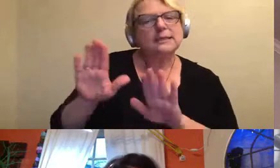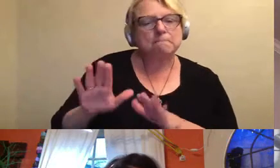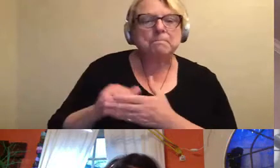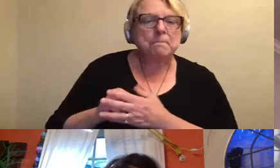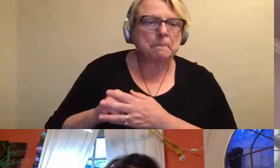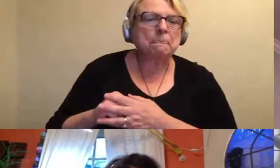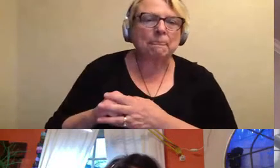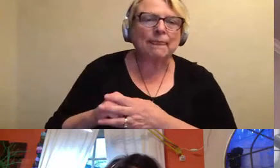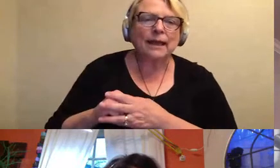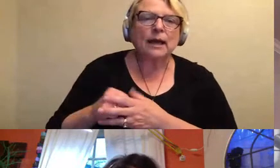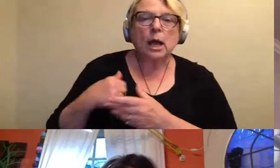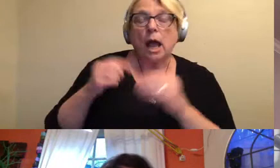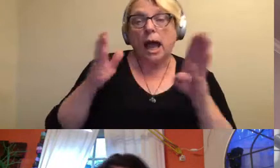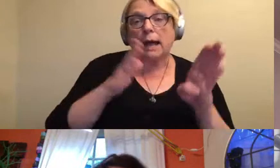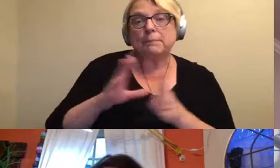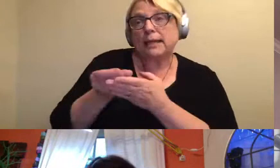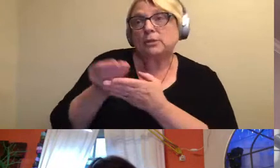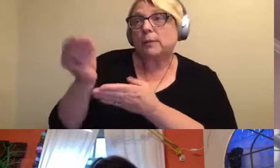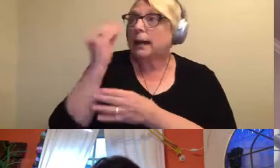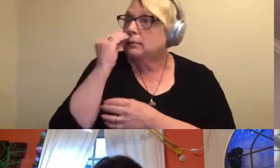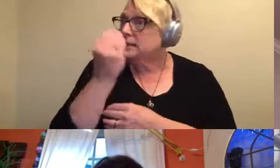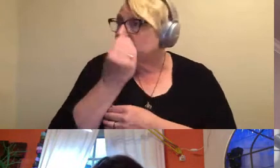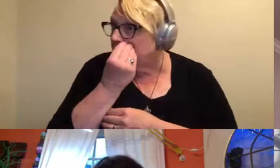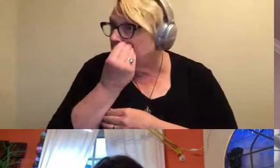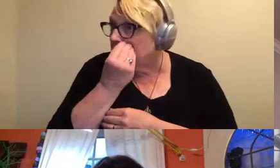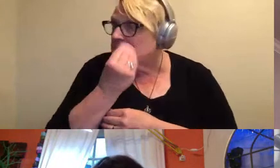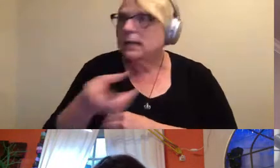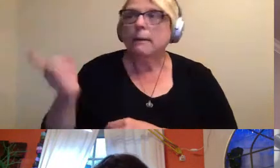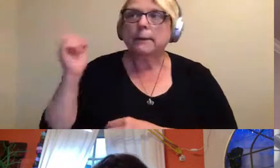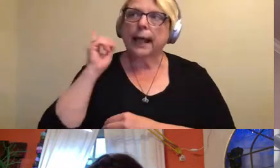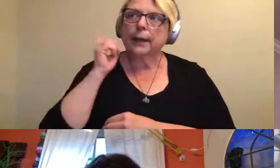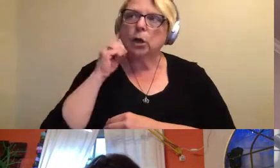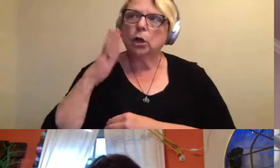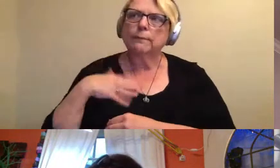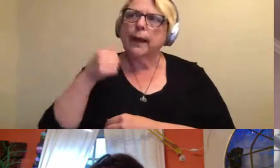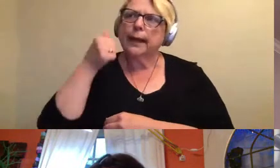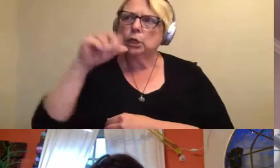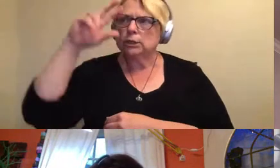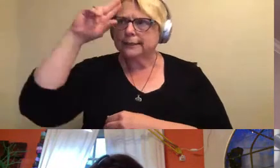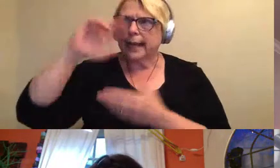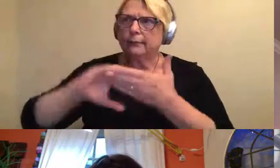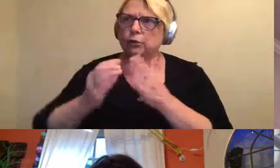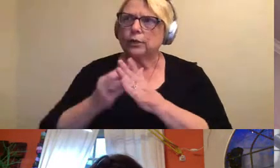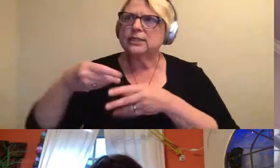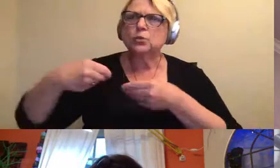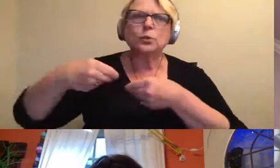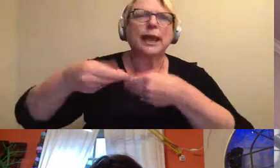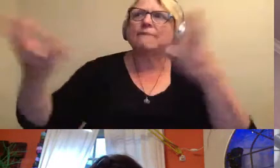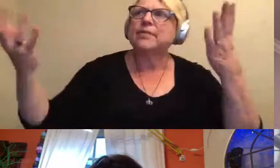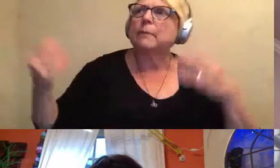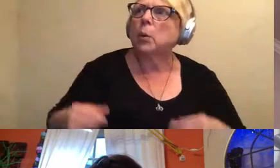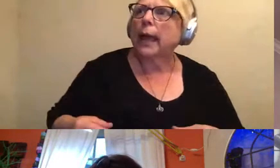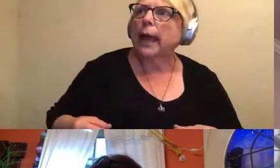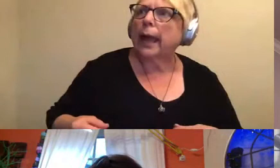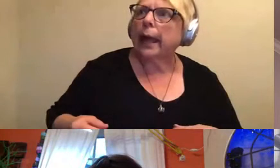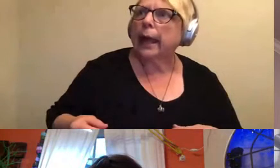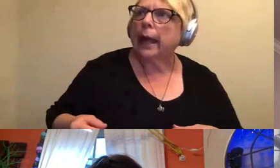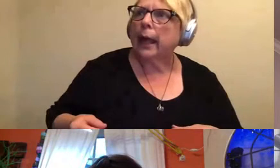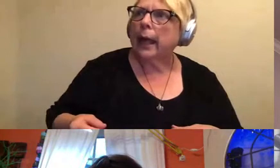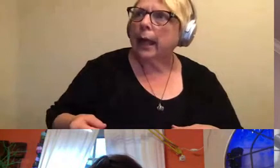was going to get you a bouquet of flowers, but when I heard you gave away my Girl Scout cookies, I had a second thought about